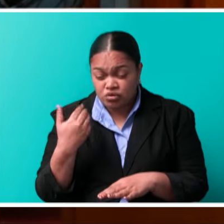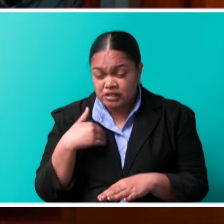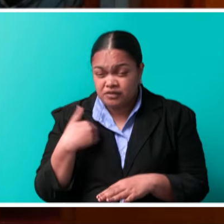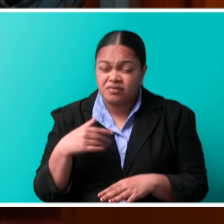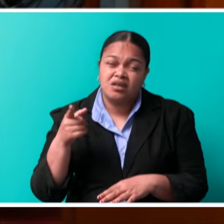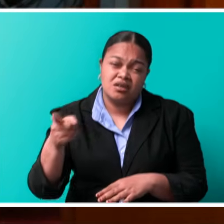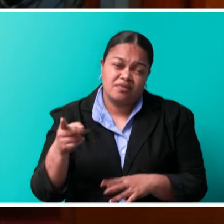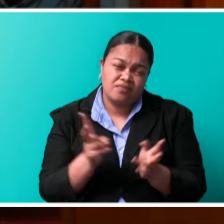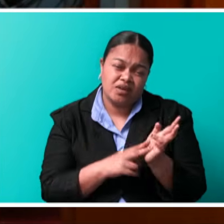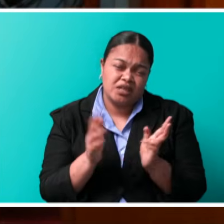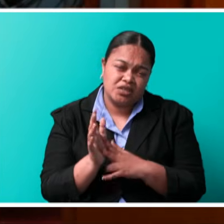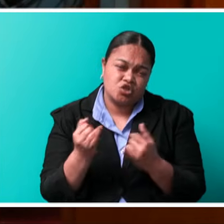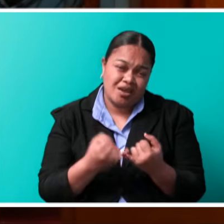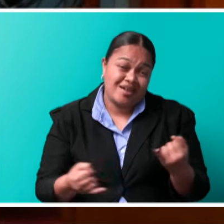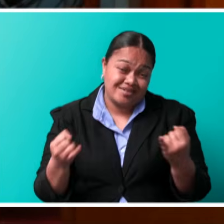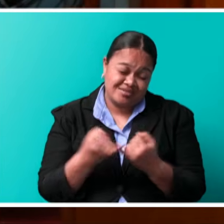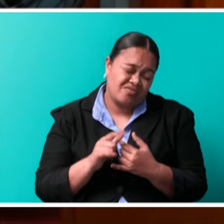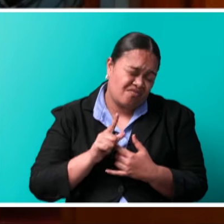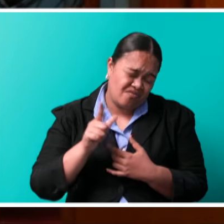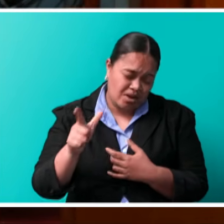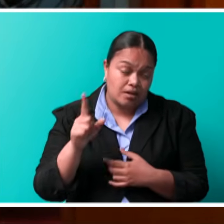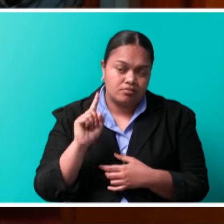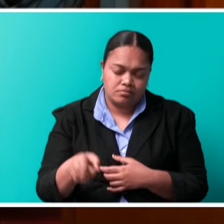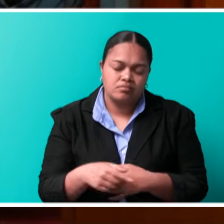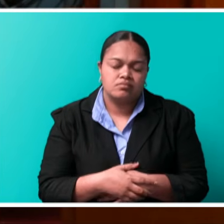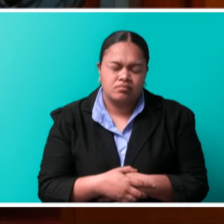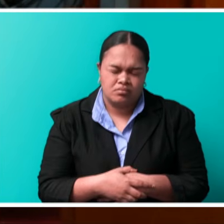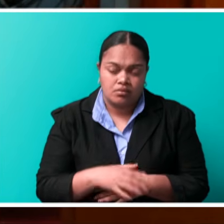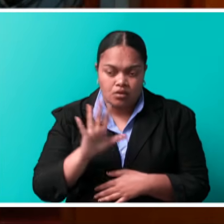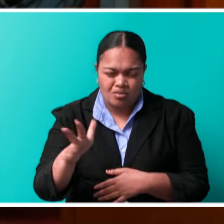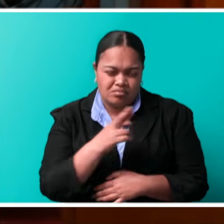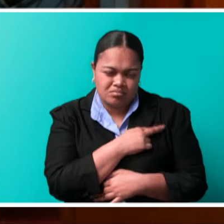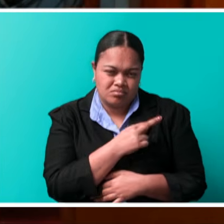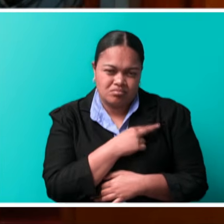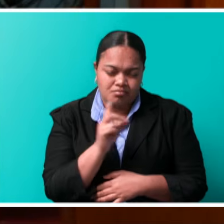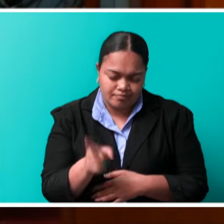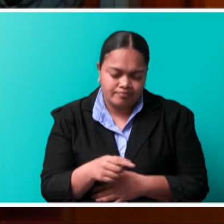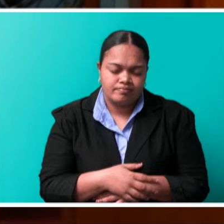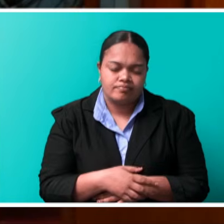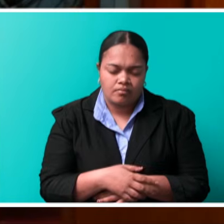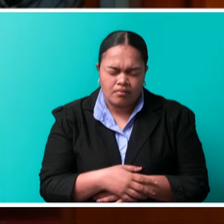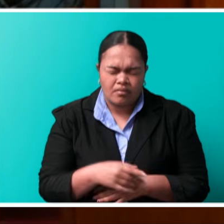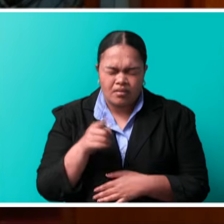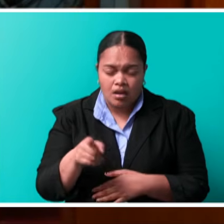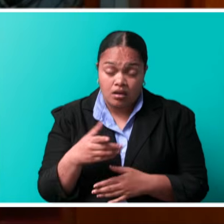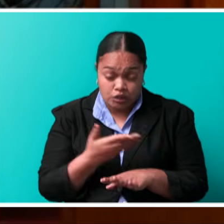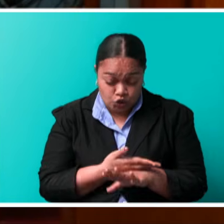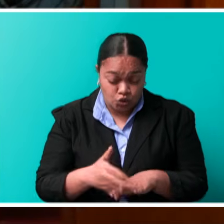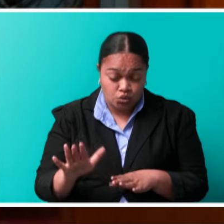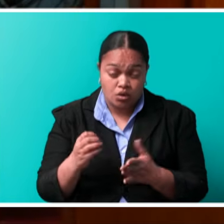creating sustainable opportunities. A modern economy also